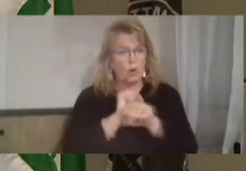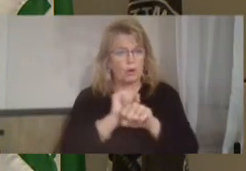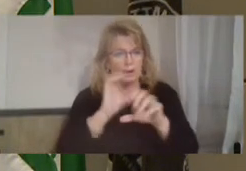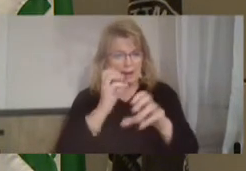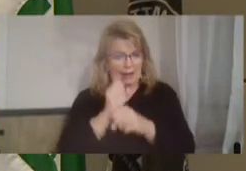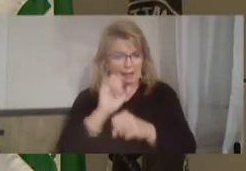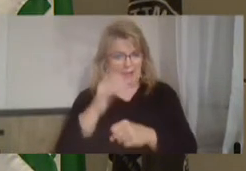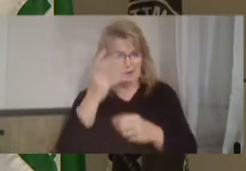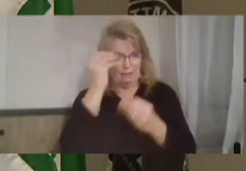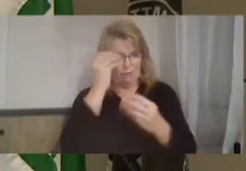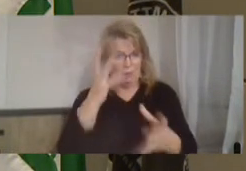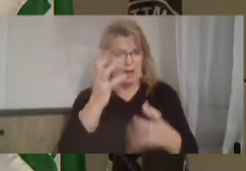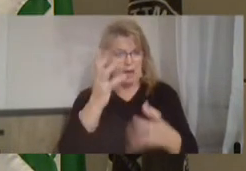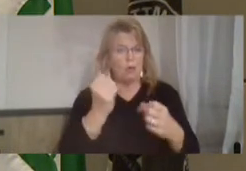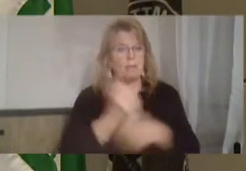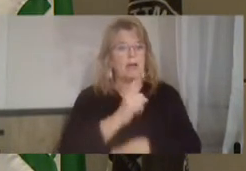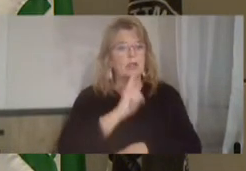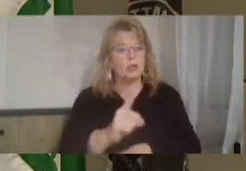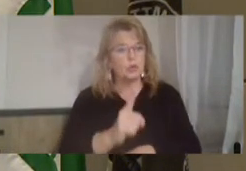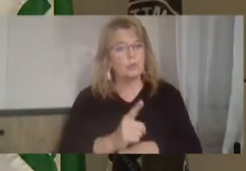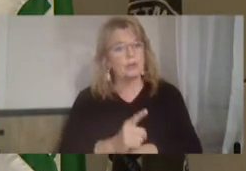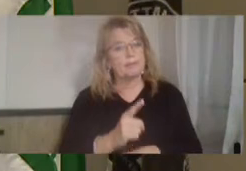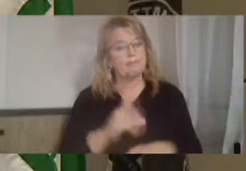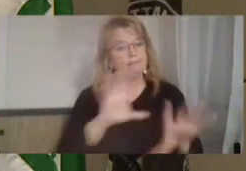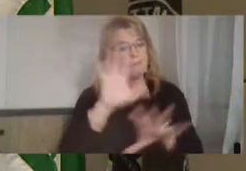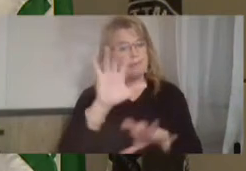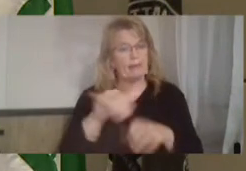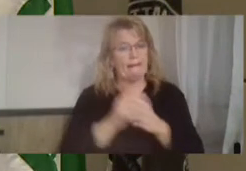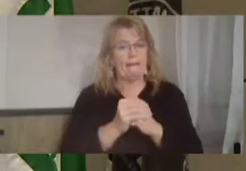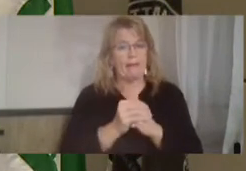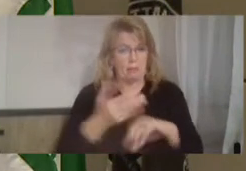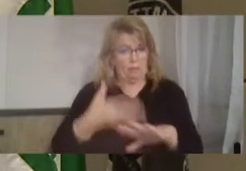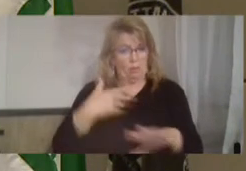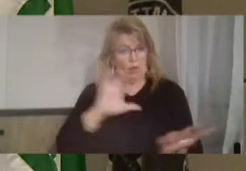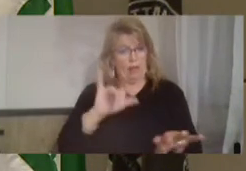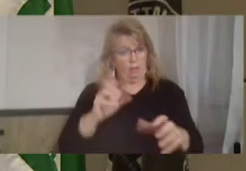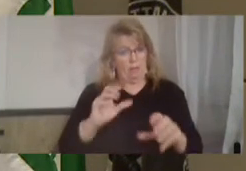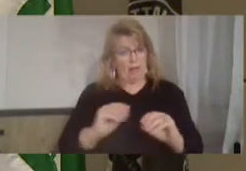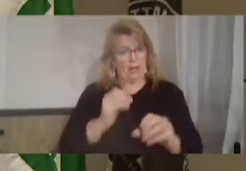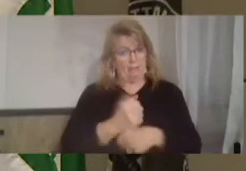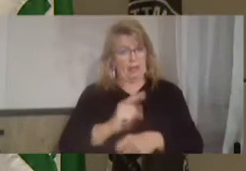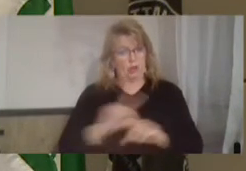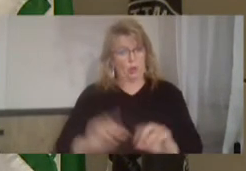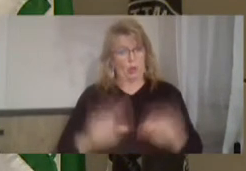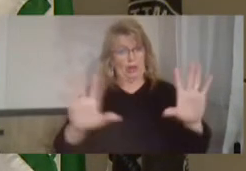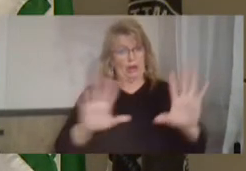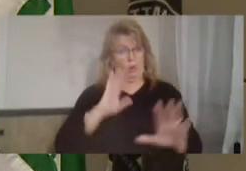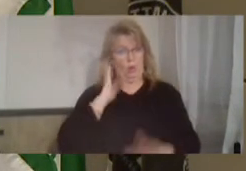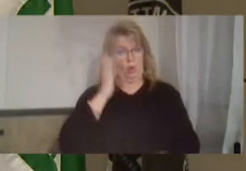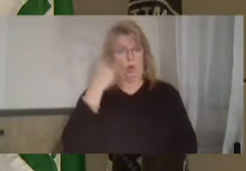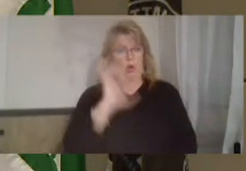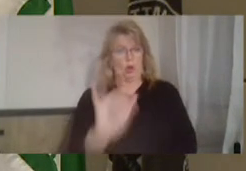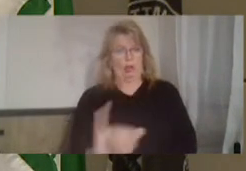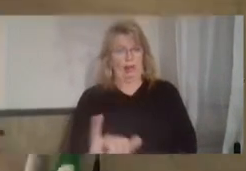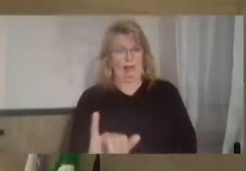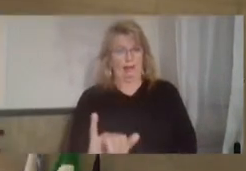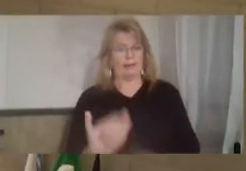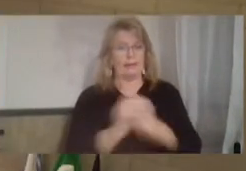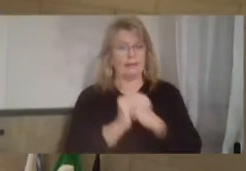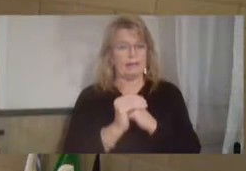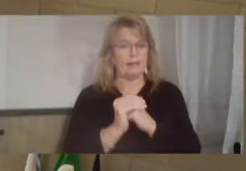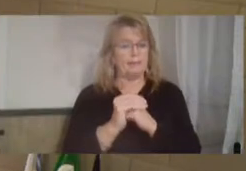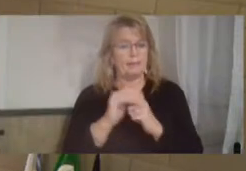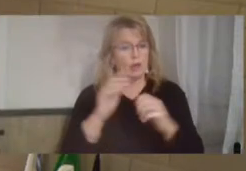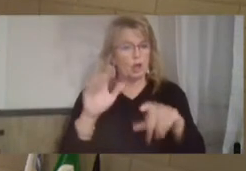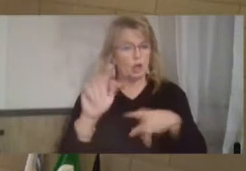this one. So definitely before the contract is executed, I want to make sure that we're clear about what that's going to look like in terms of MWSBE tracking. Thank you. Mr.